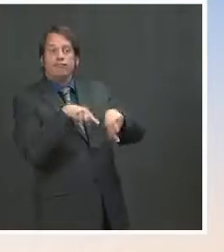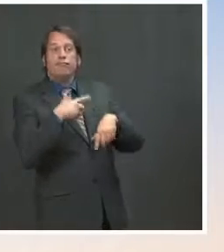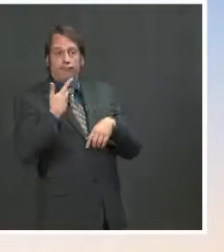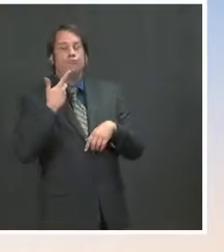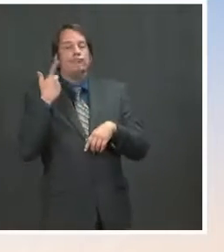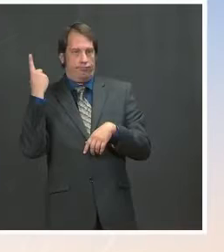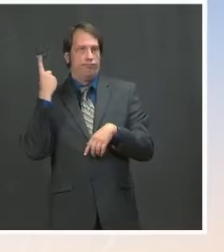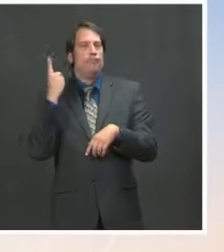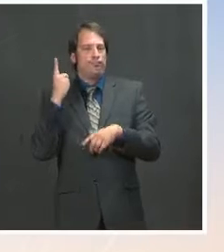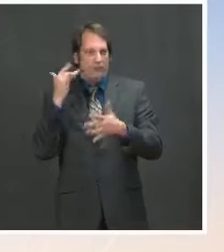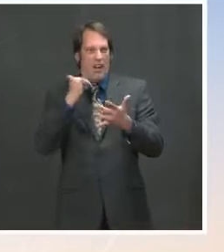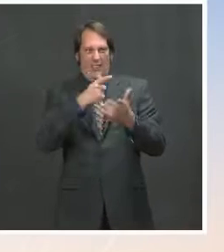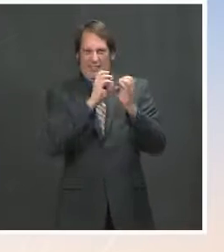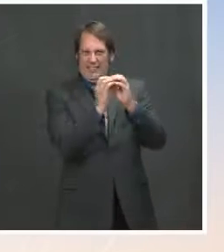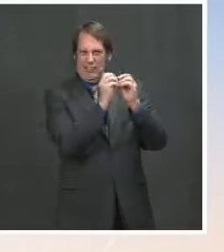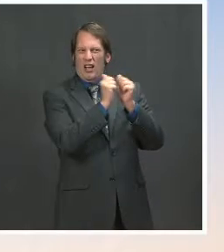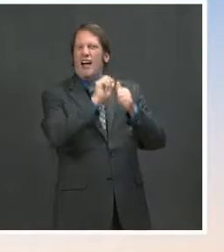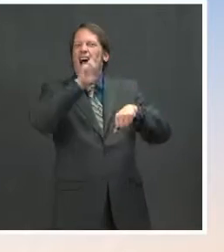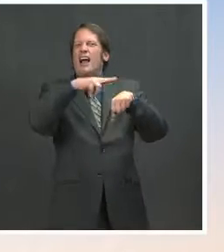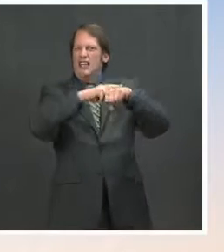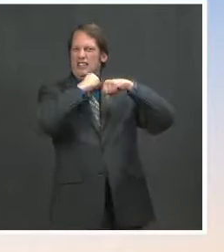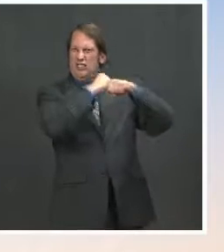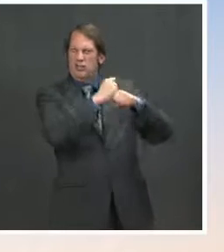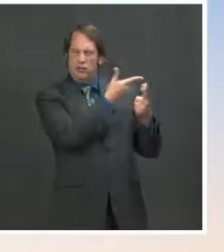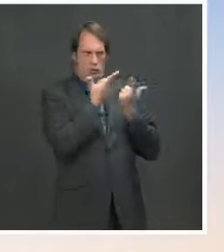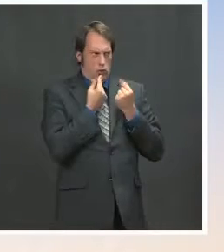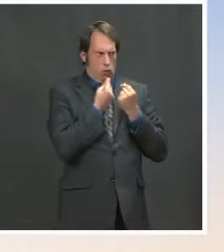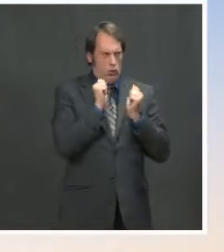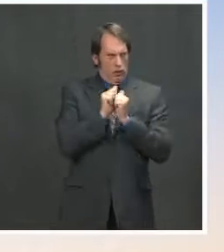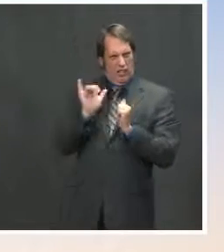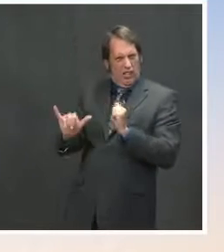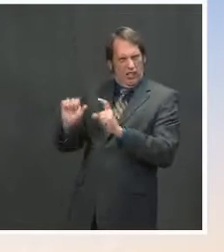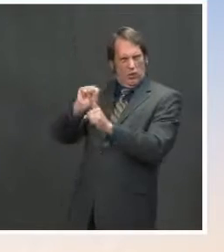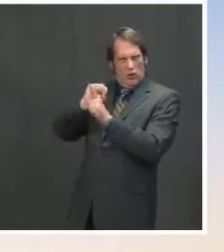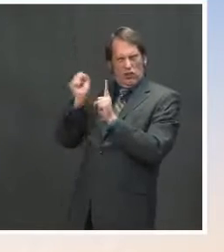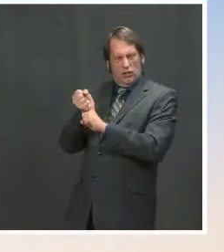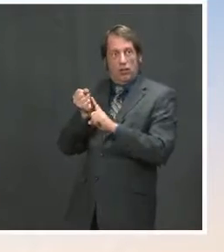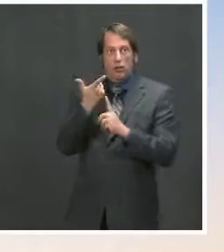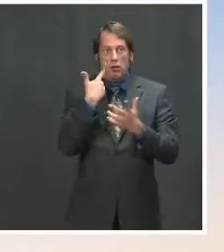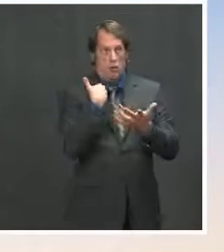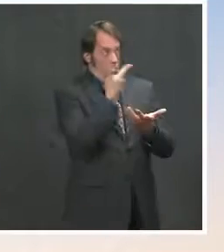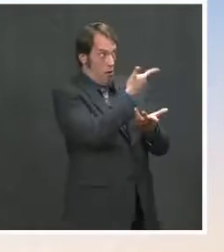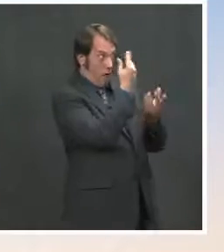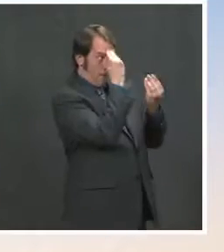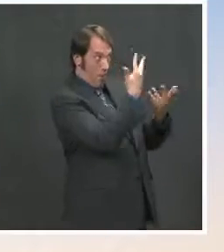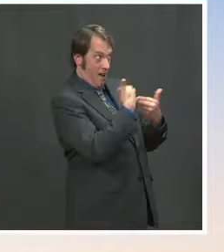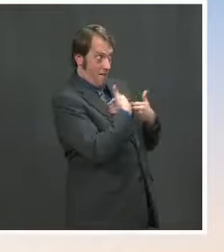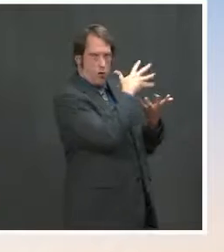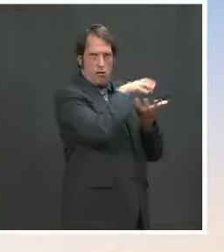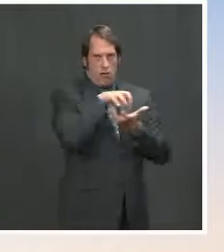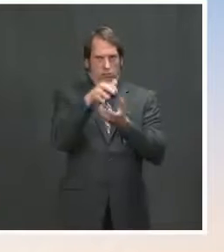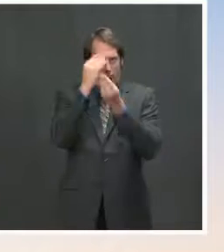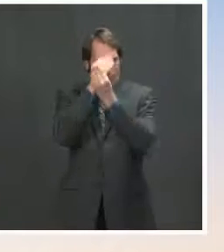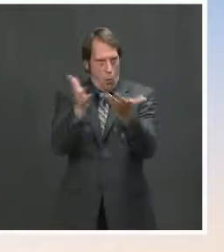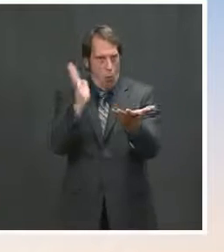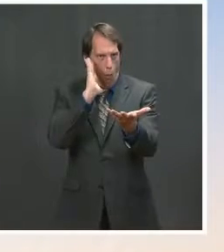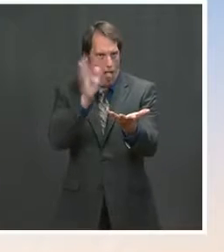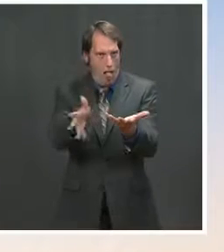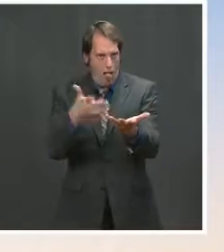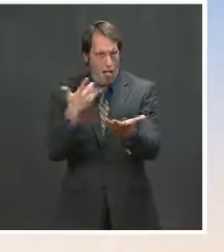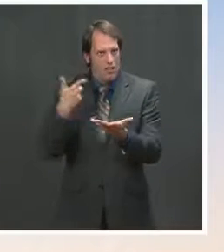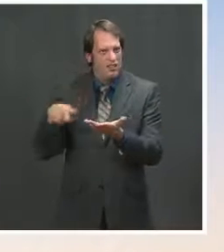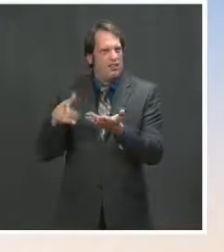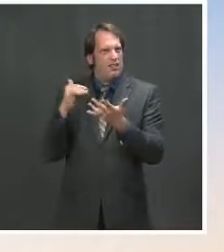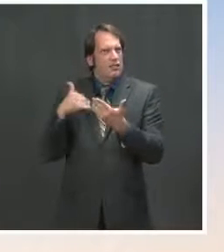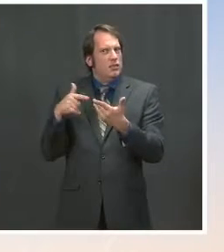counterpart, and we'll have a readout of that once that's concluded. That, of course, will cover a range of topics, but certainly the detention